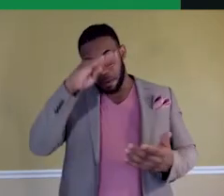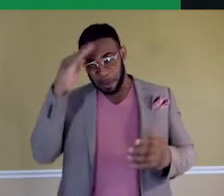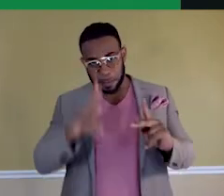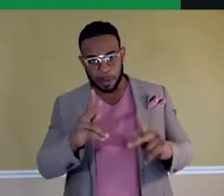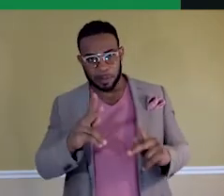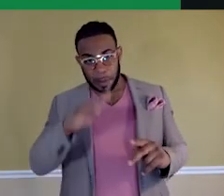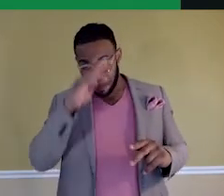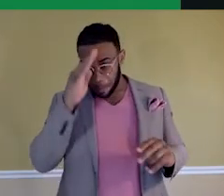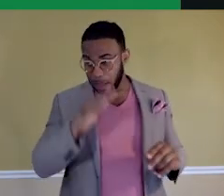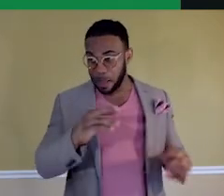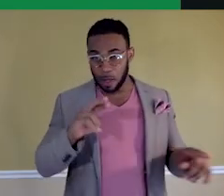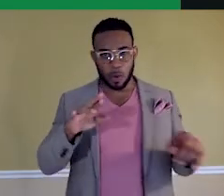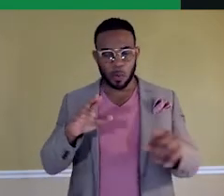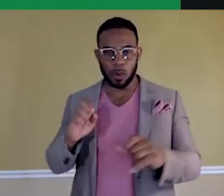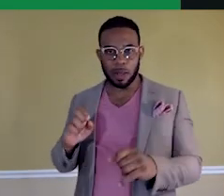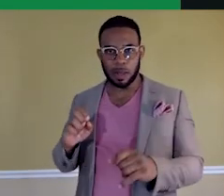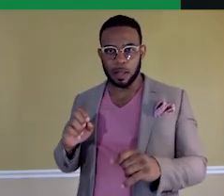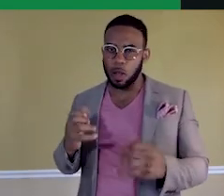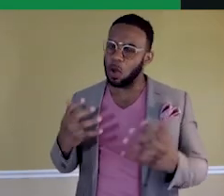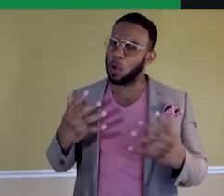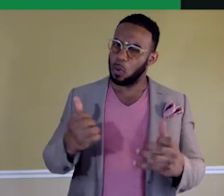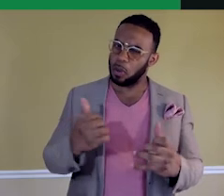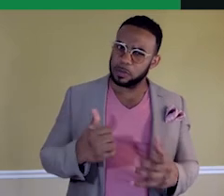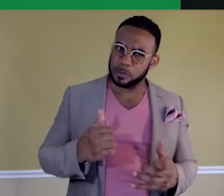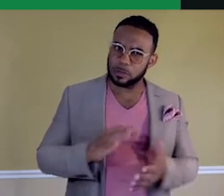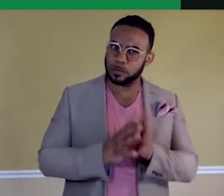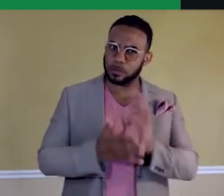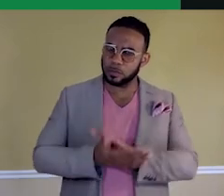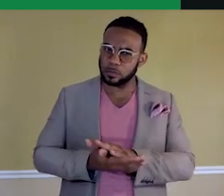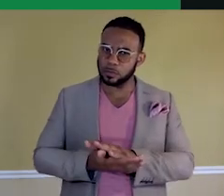people, the Black race all over the world want to actually become